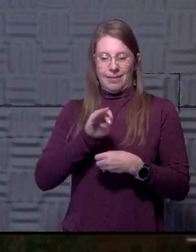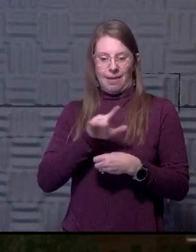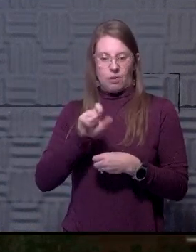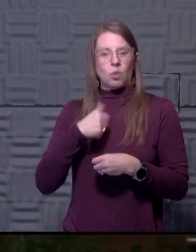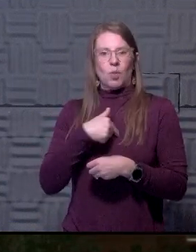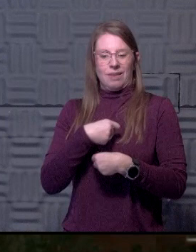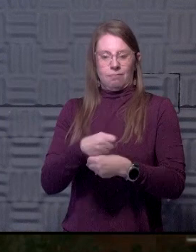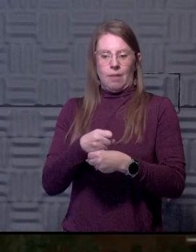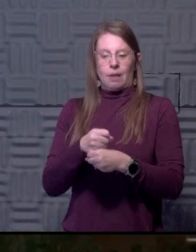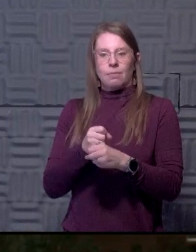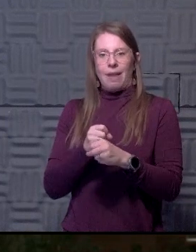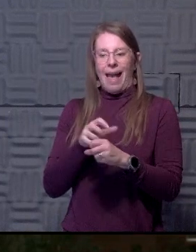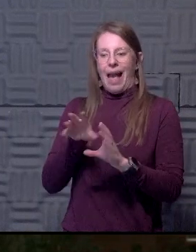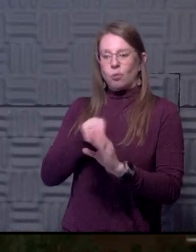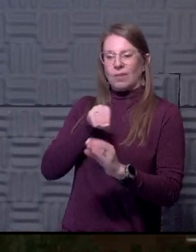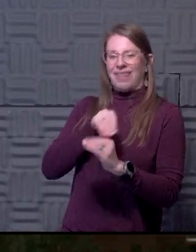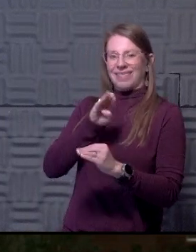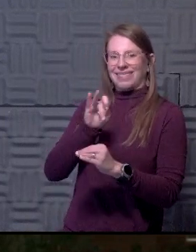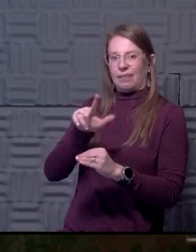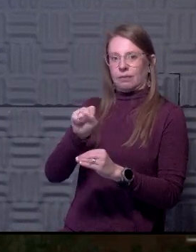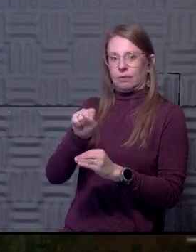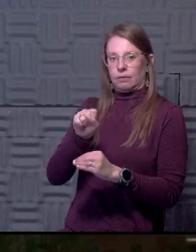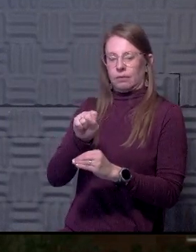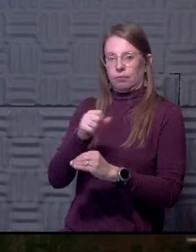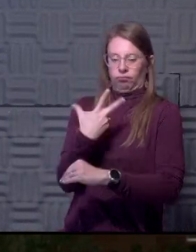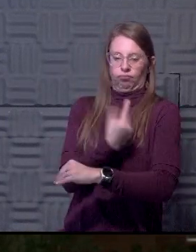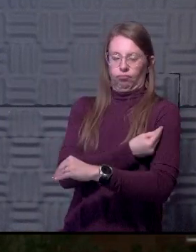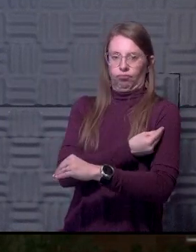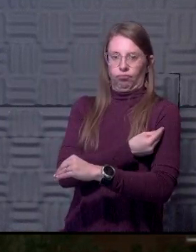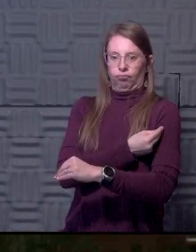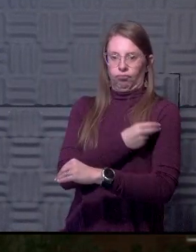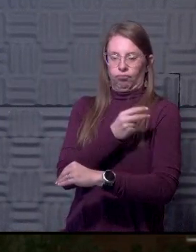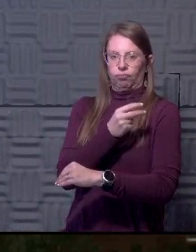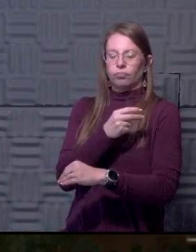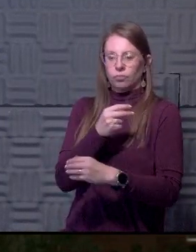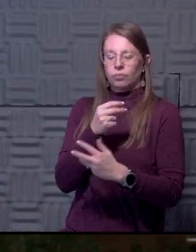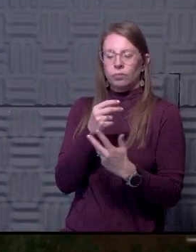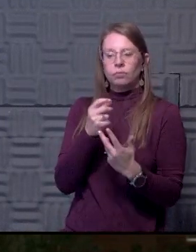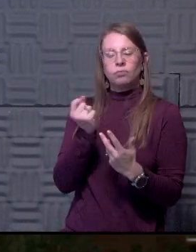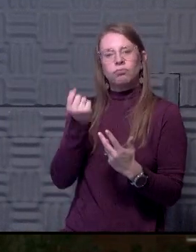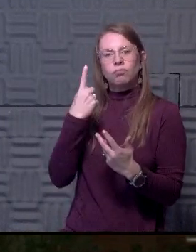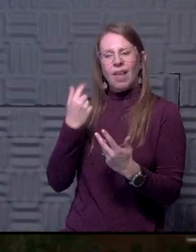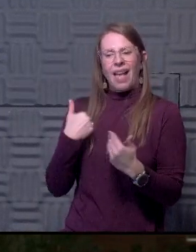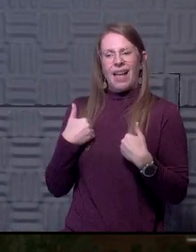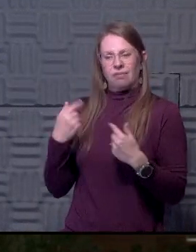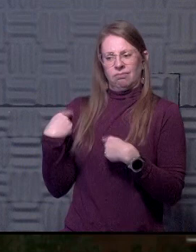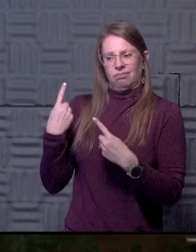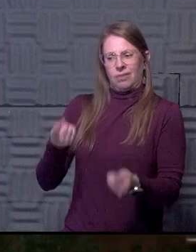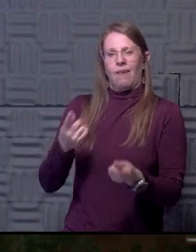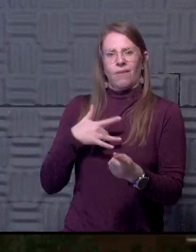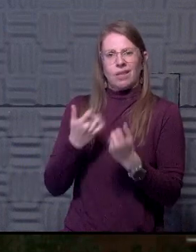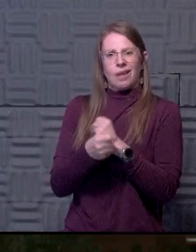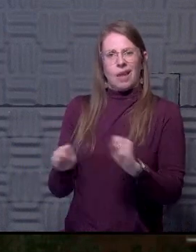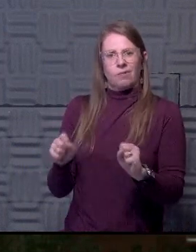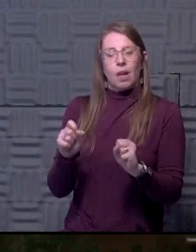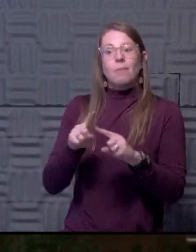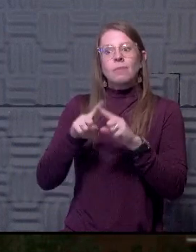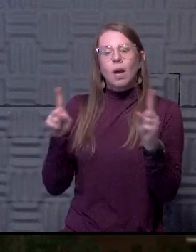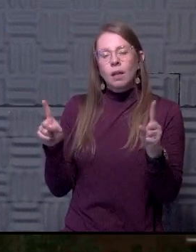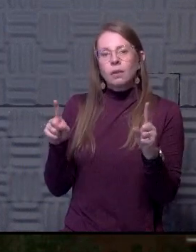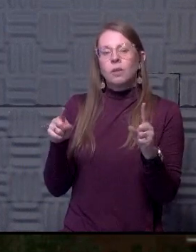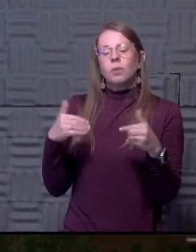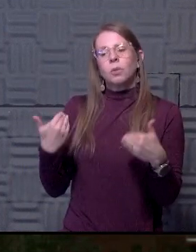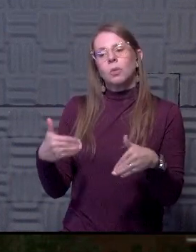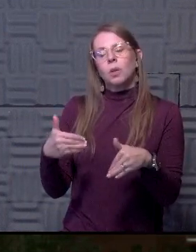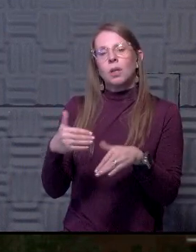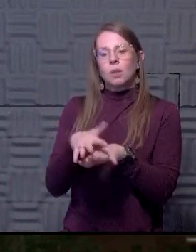them outside. So protein-based vaccines, we know them, we've had them forever, we feel safe with them, but they are very